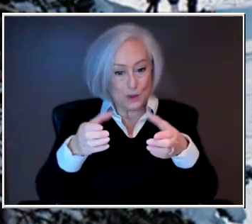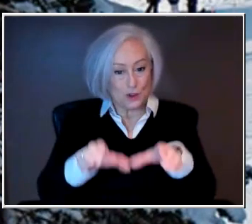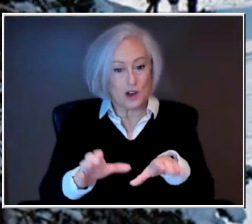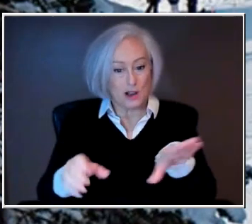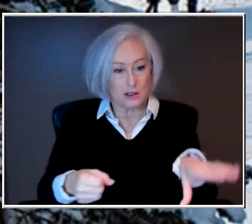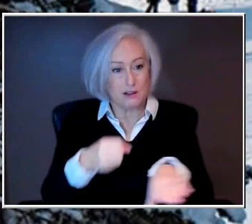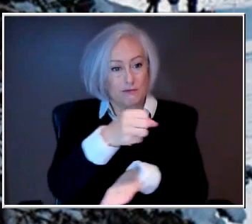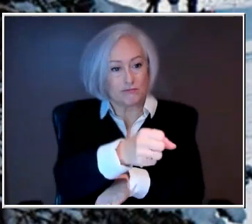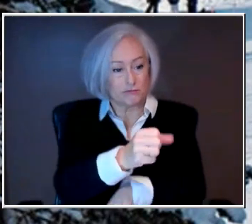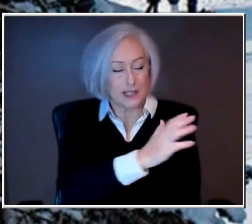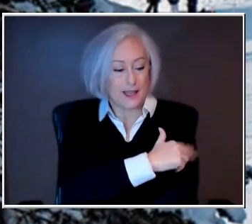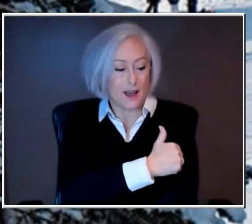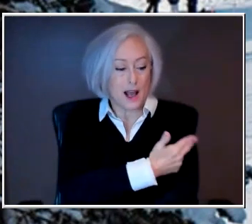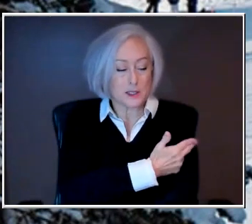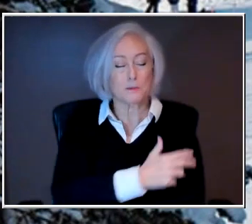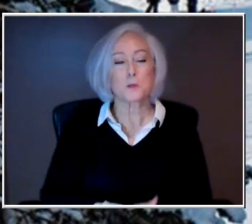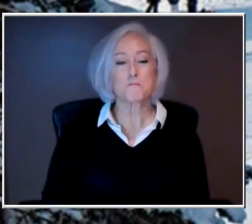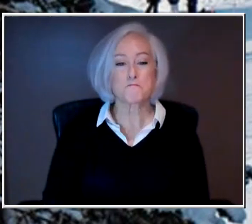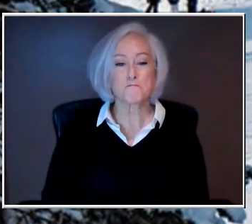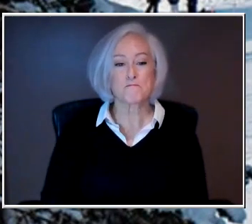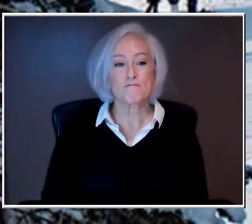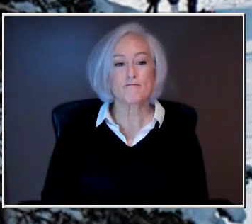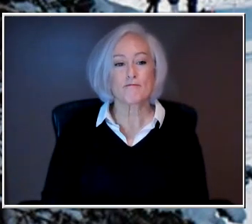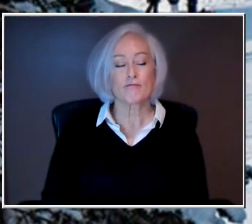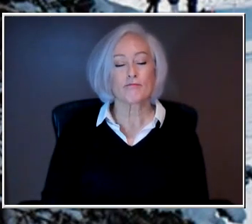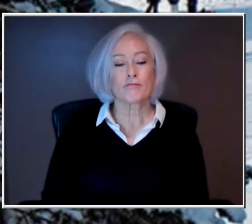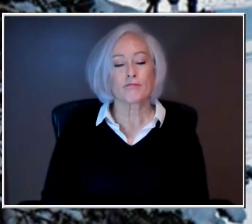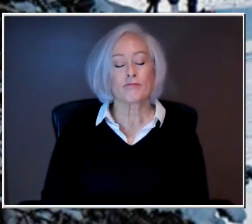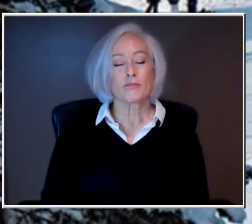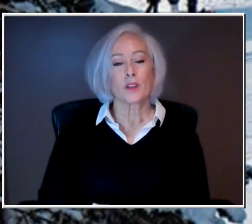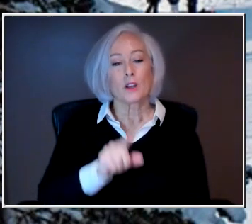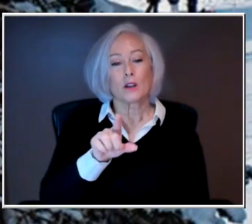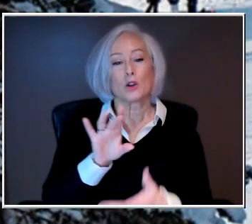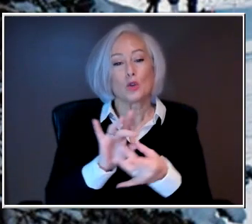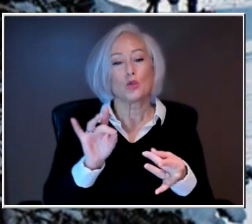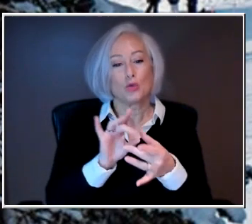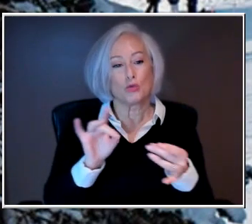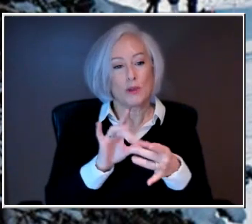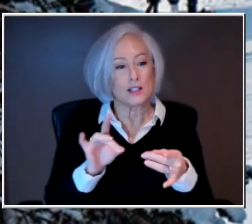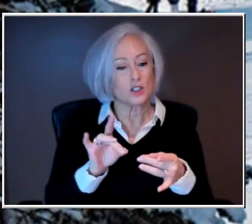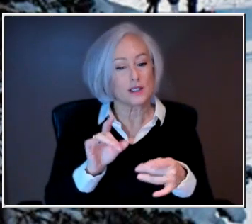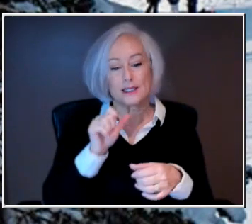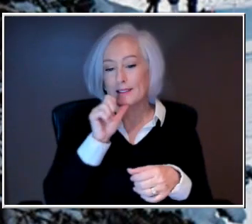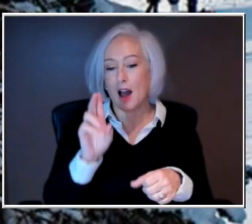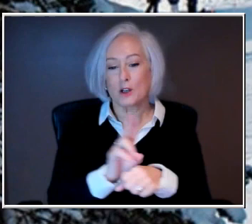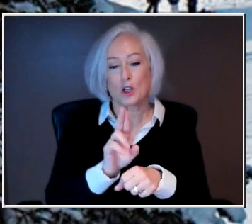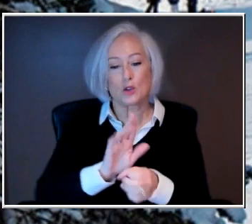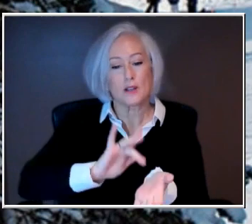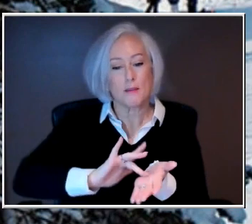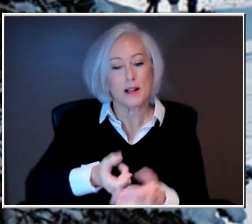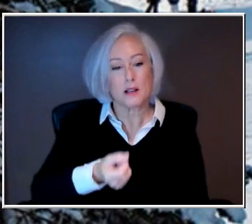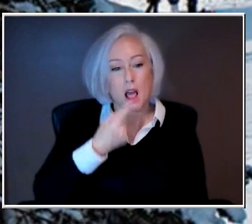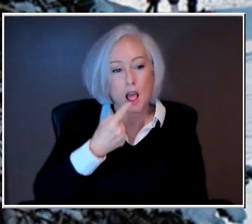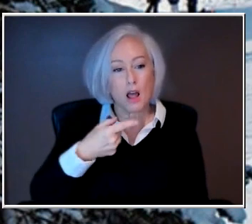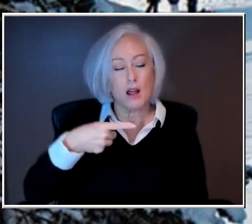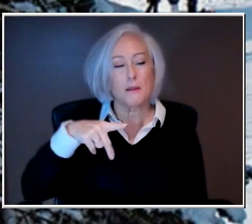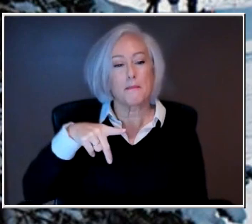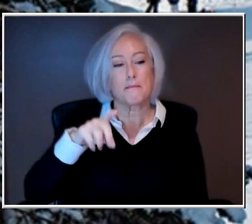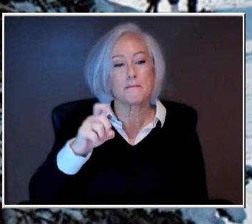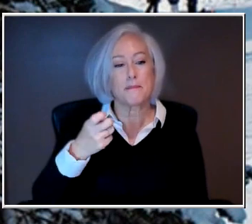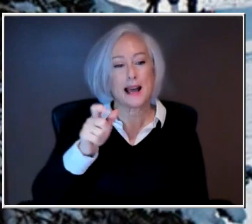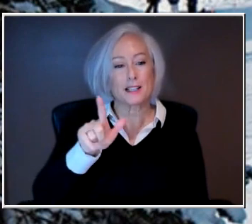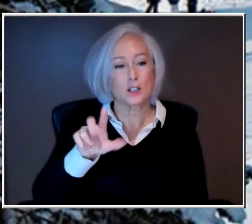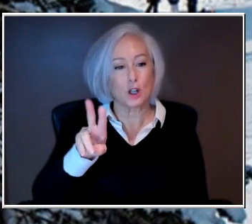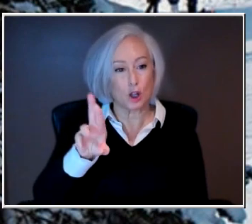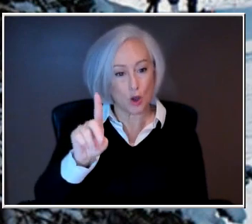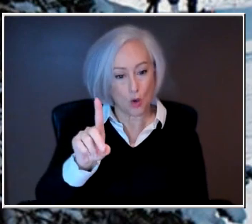disease. And then, of course, you also mentioned certainly lack of using the antivirals that are available. Most prominently, we talk about